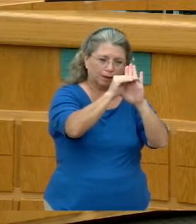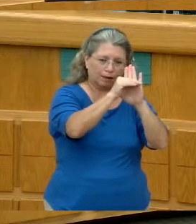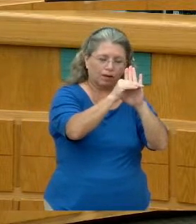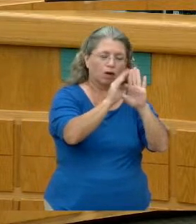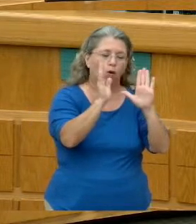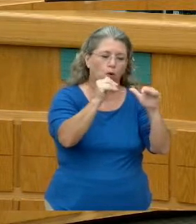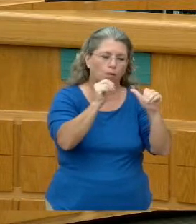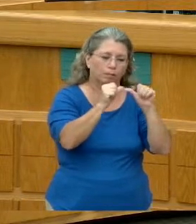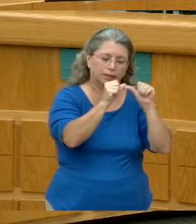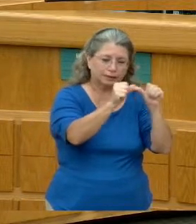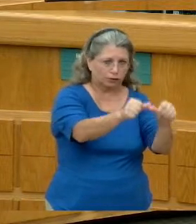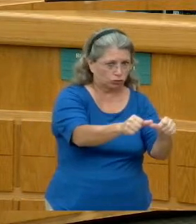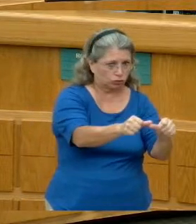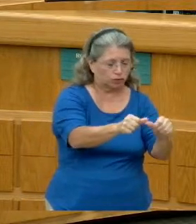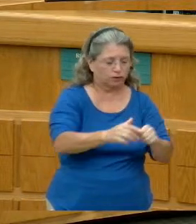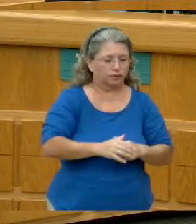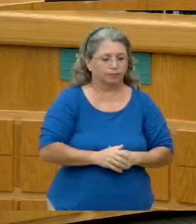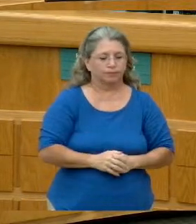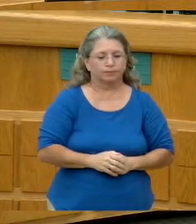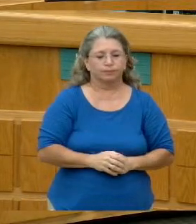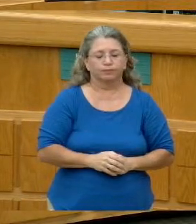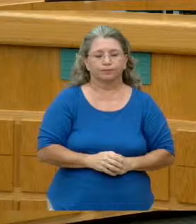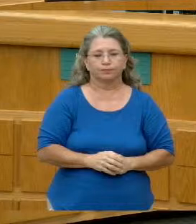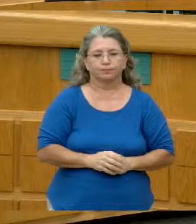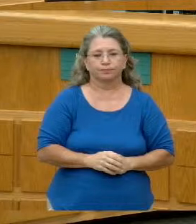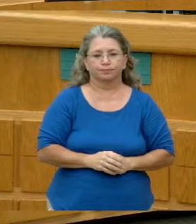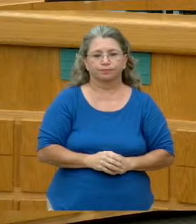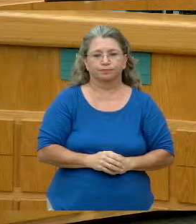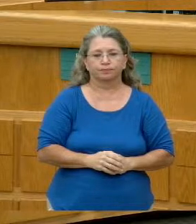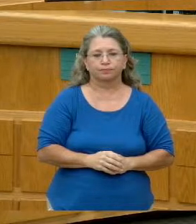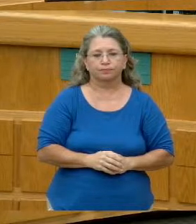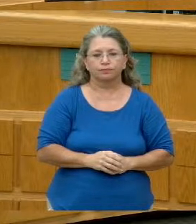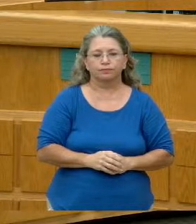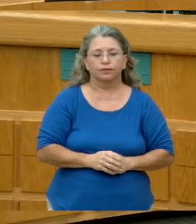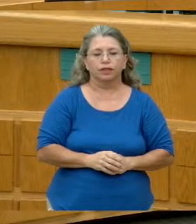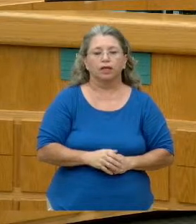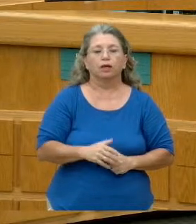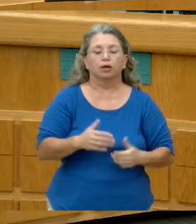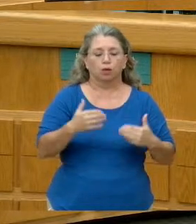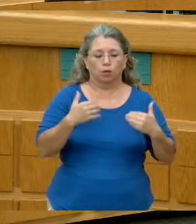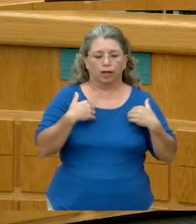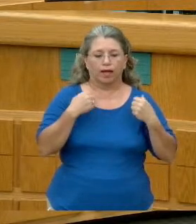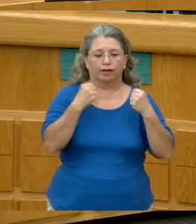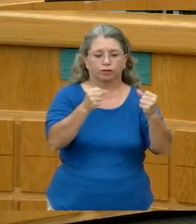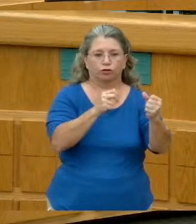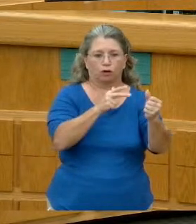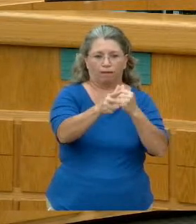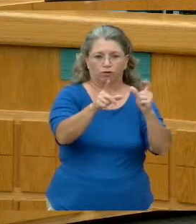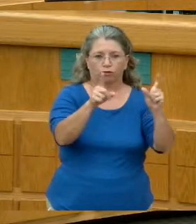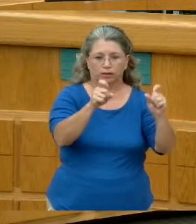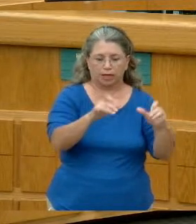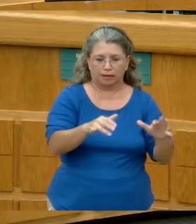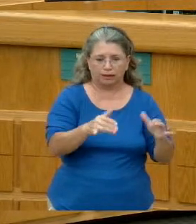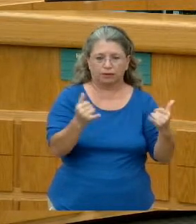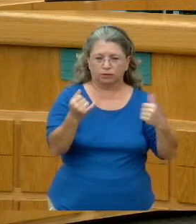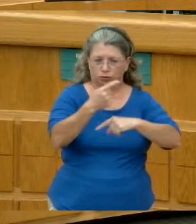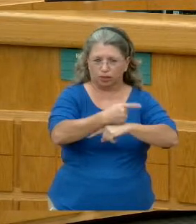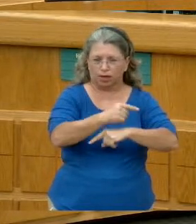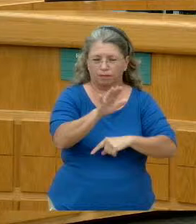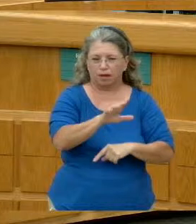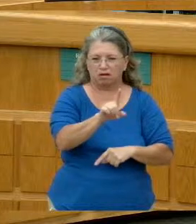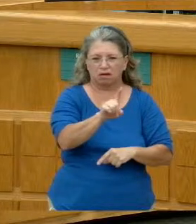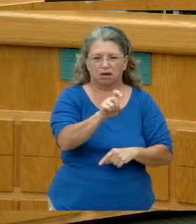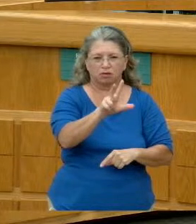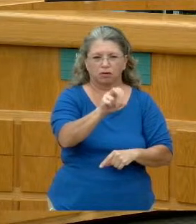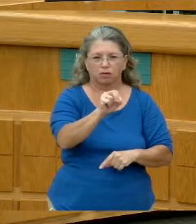way. The city, county, public health district did do a drive-through testing operation today. About 130 people or